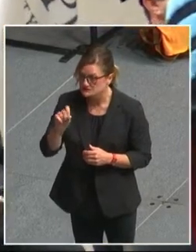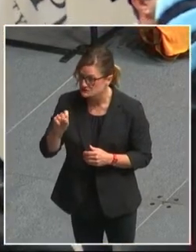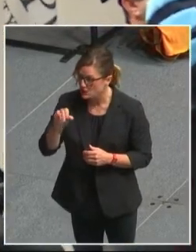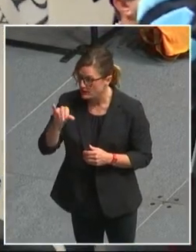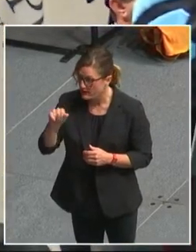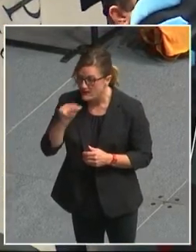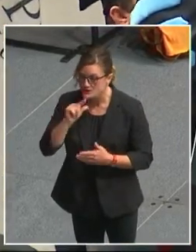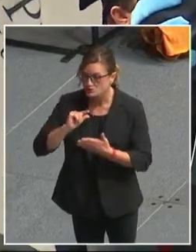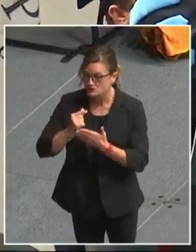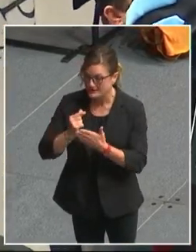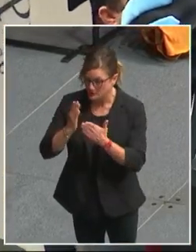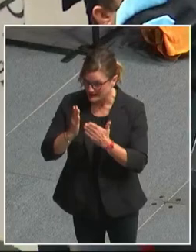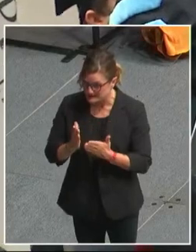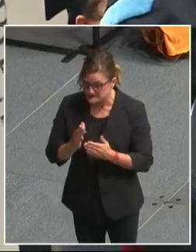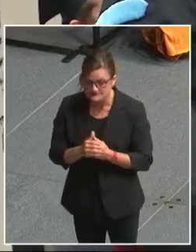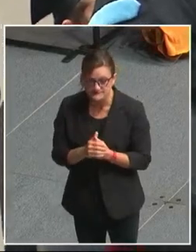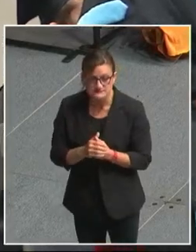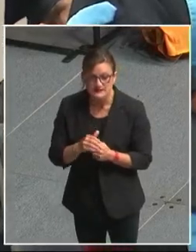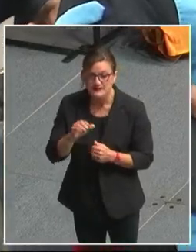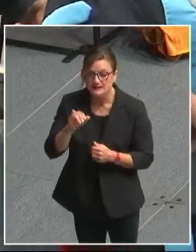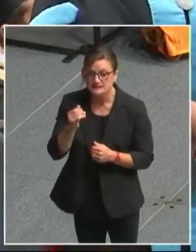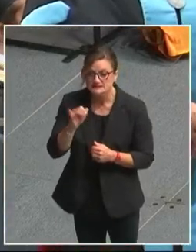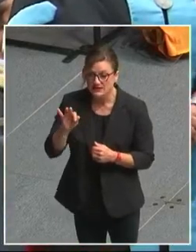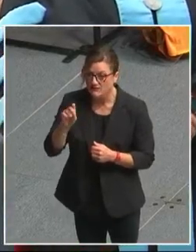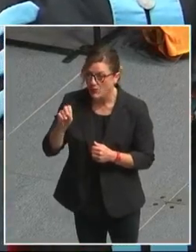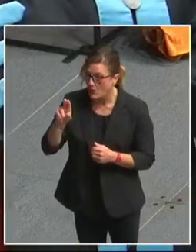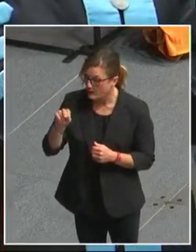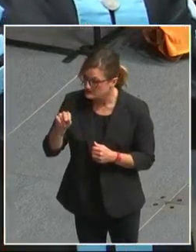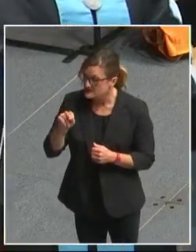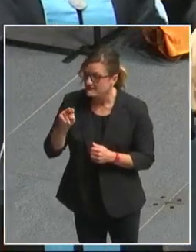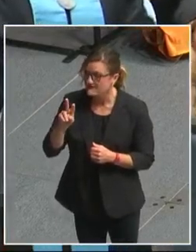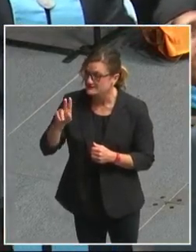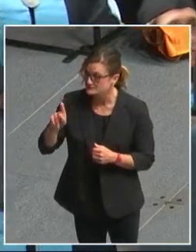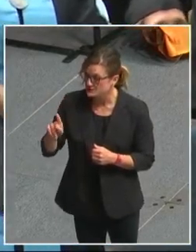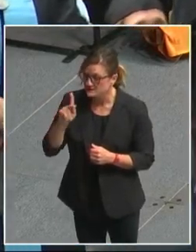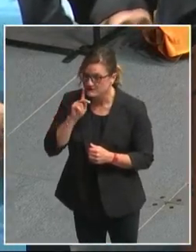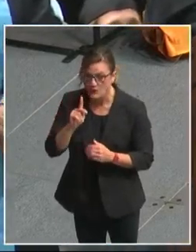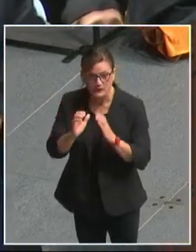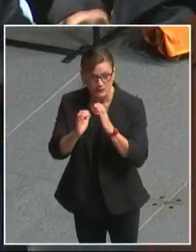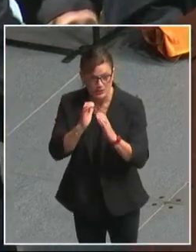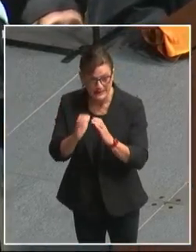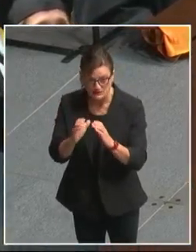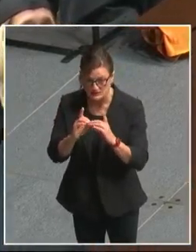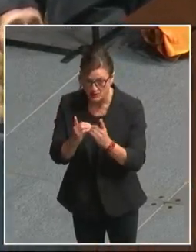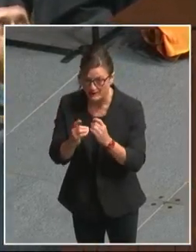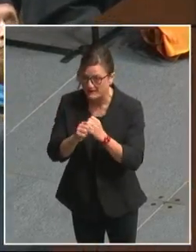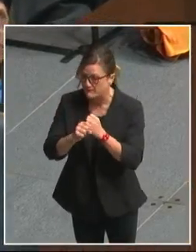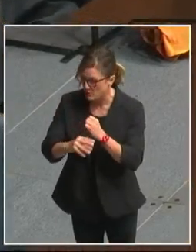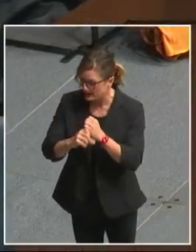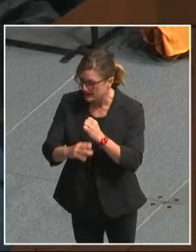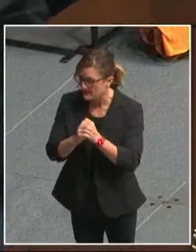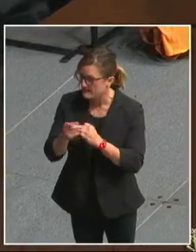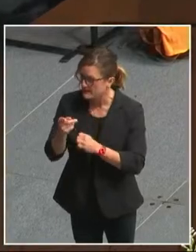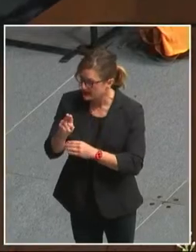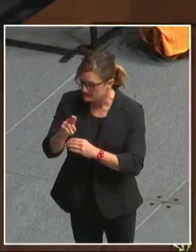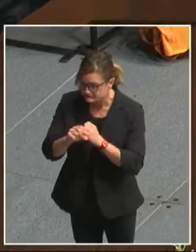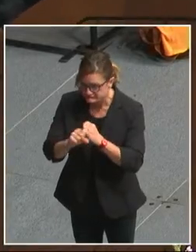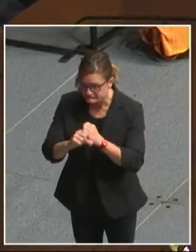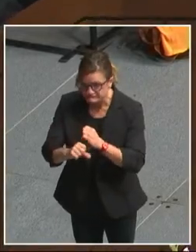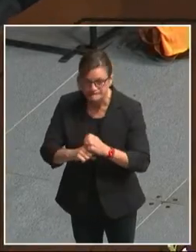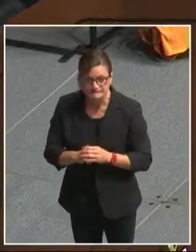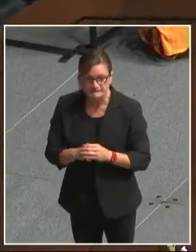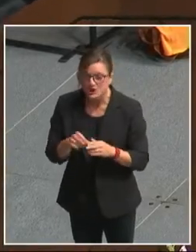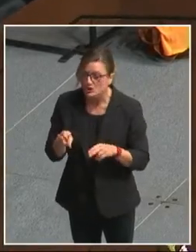graduate. Mr. Jeff Lawrence, vice president of communications, marketing, and public relations. You